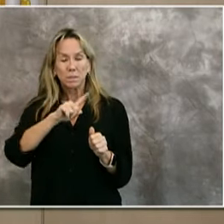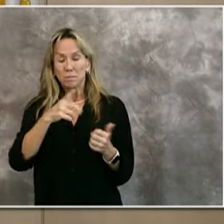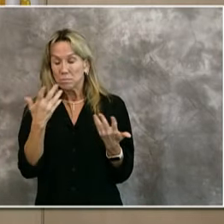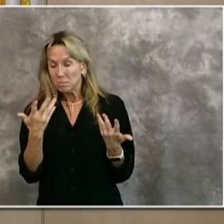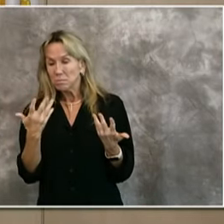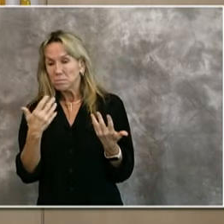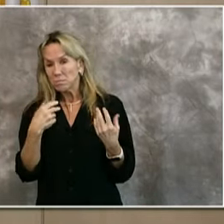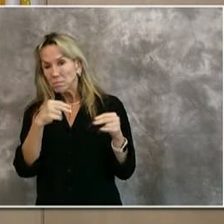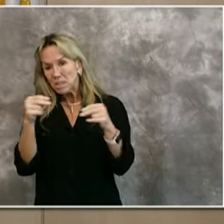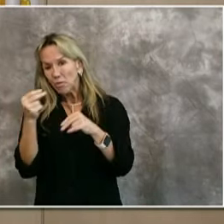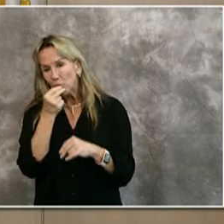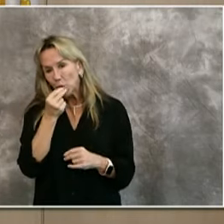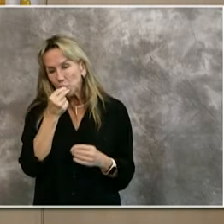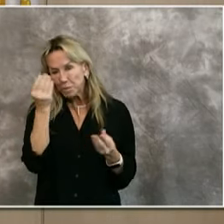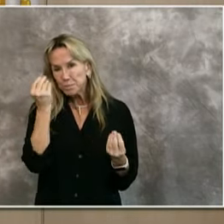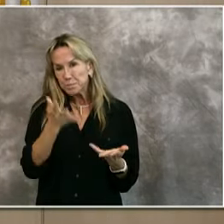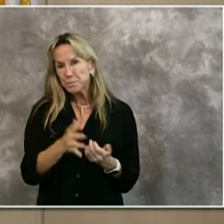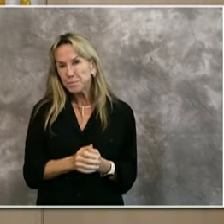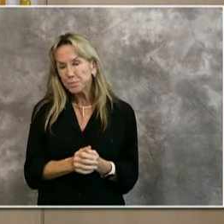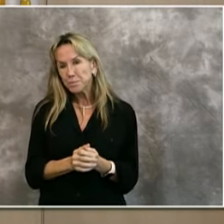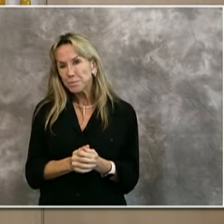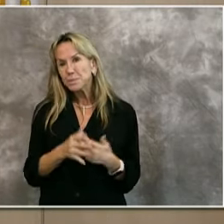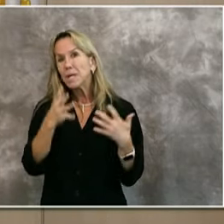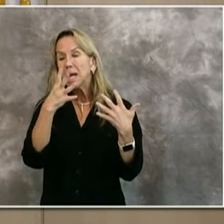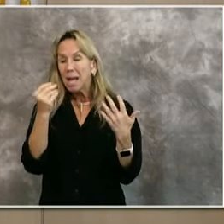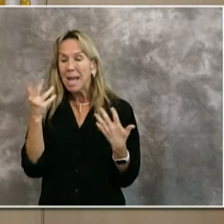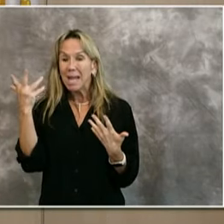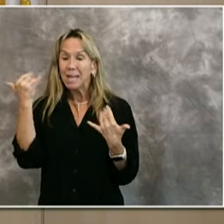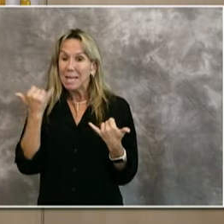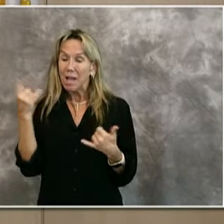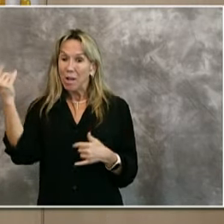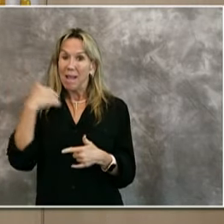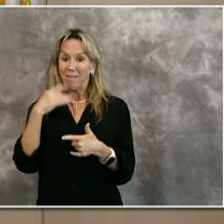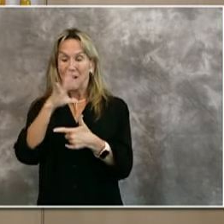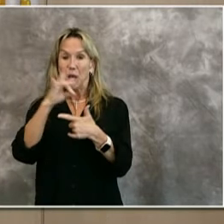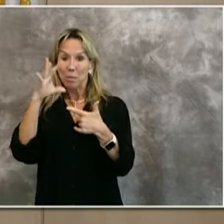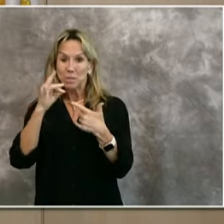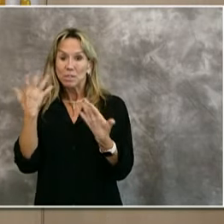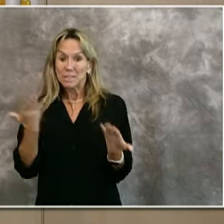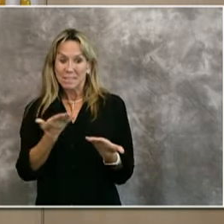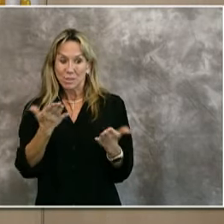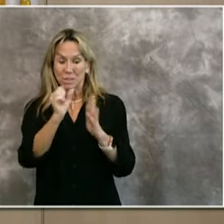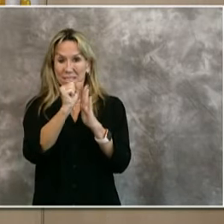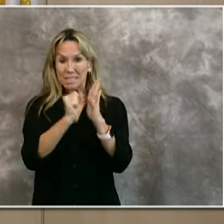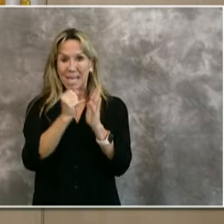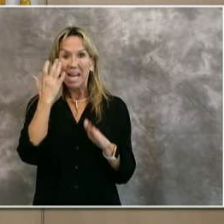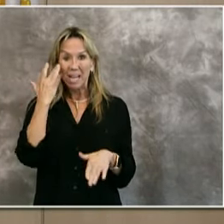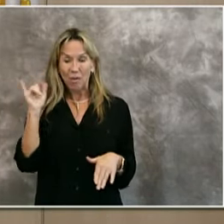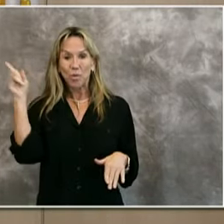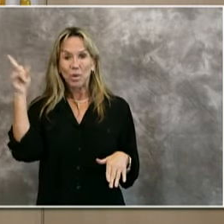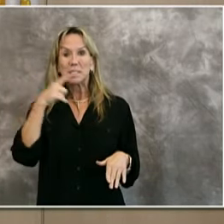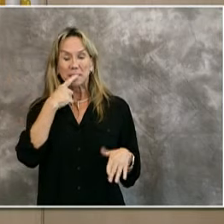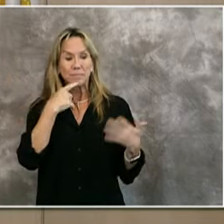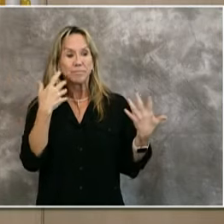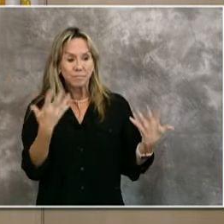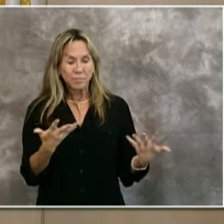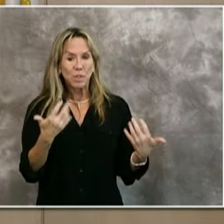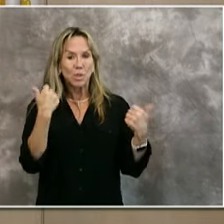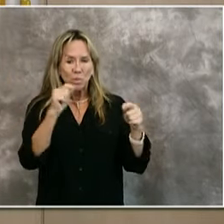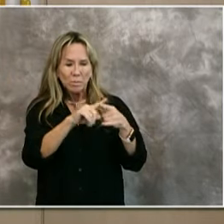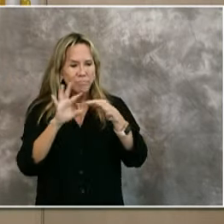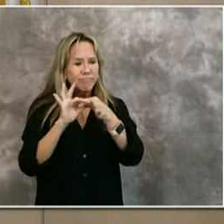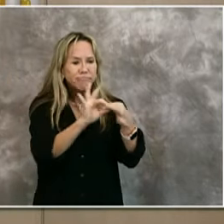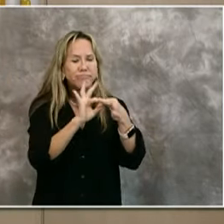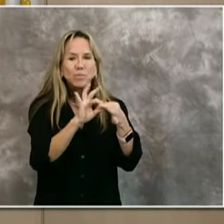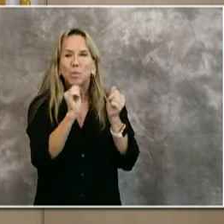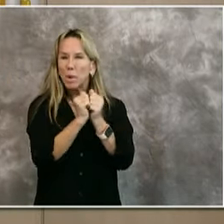option, actually, which has been approved by the state of California, to develop relationships with